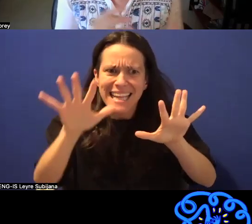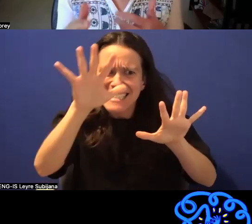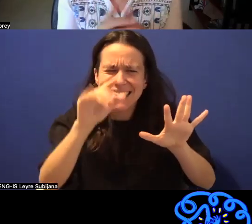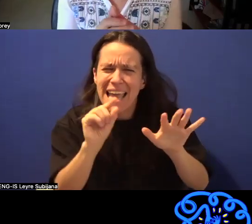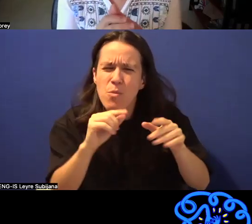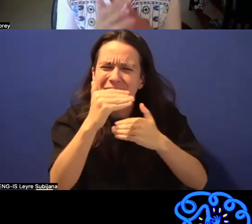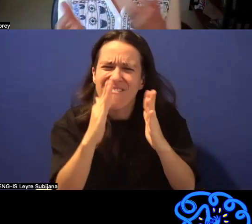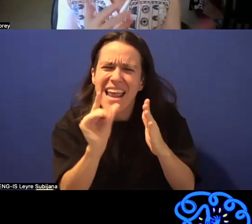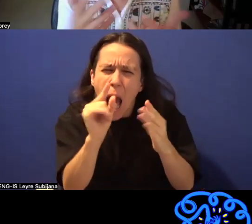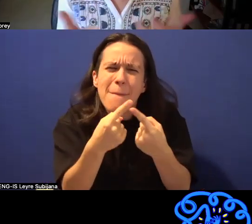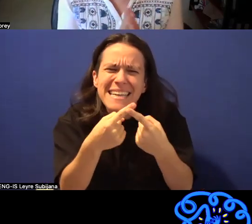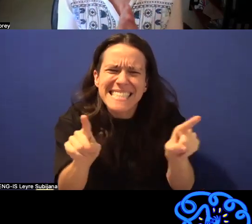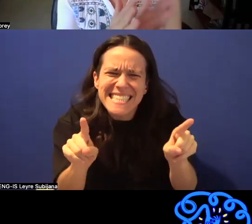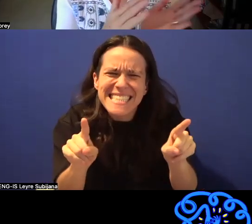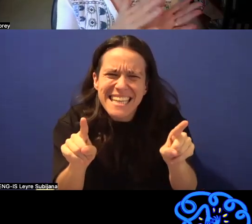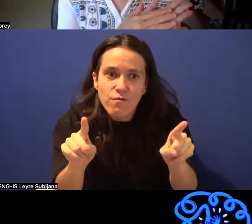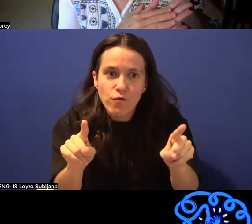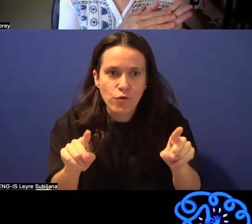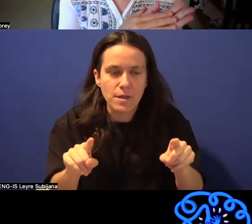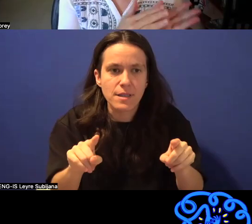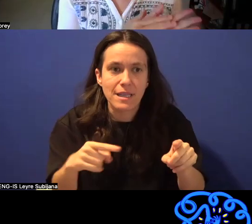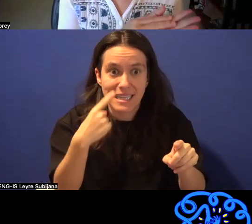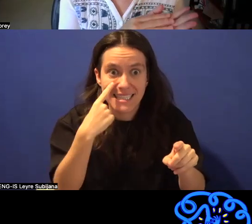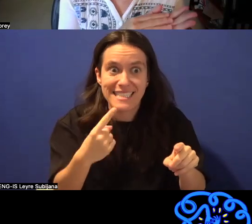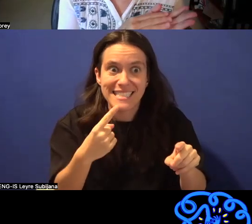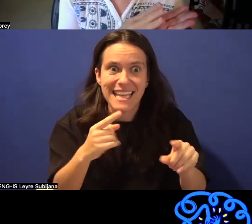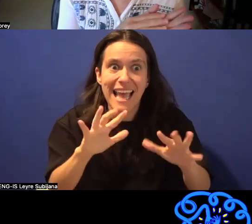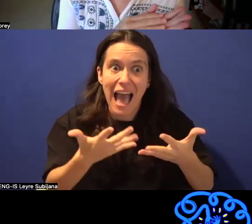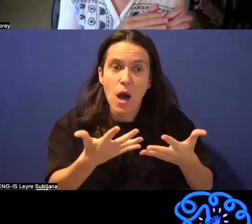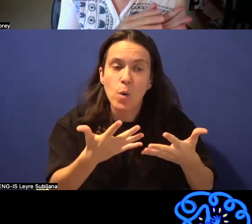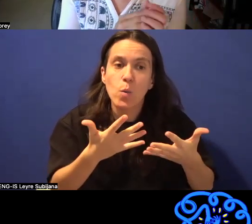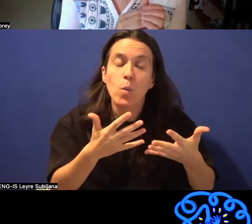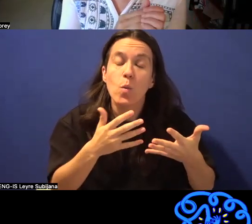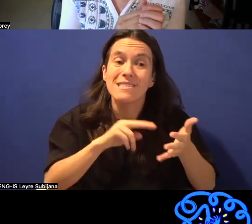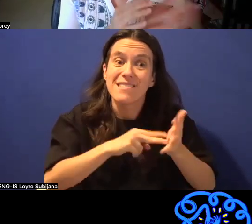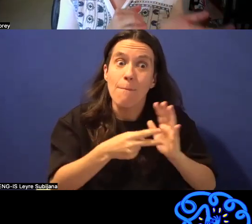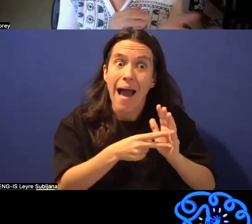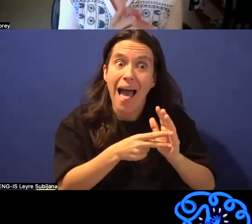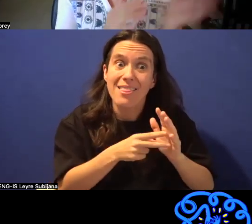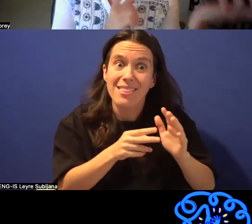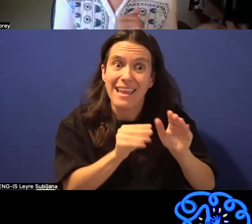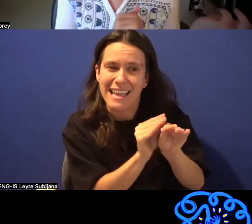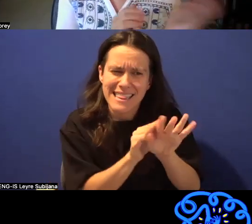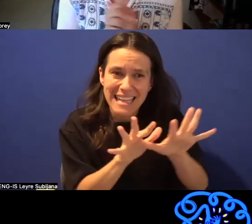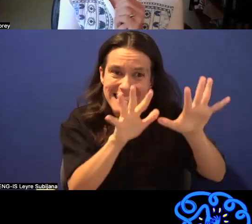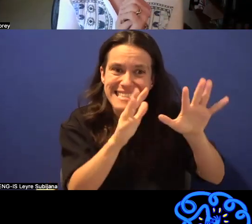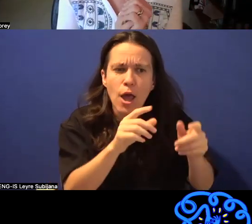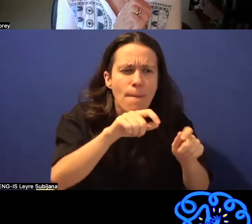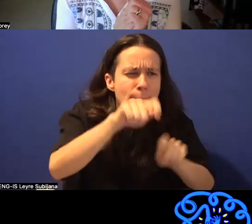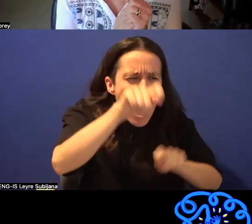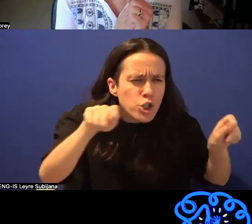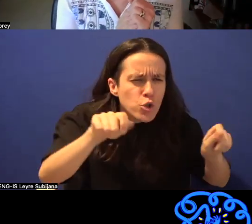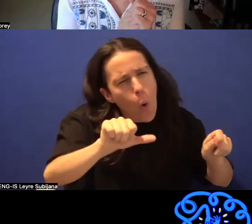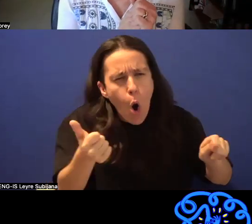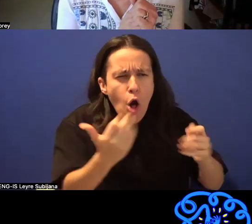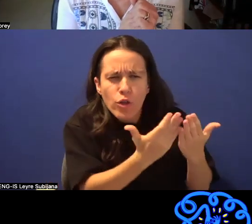It's not co-occurrence, which is where how semantic density is measured in other studies and in the data-driven